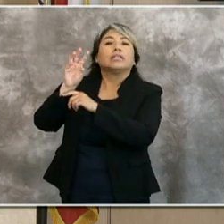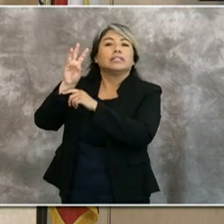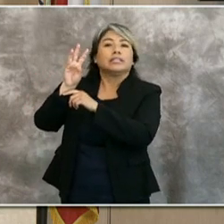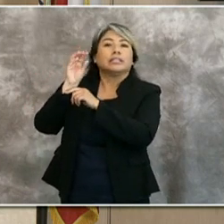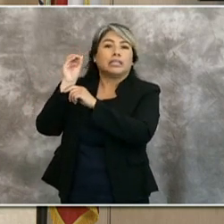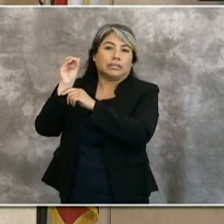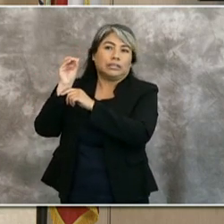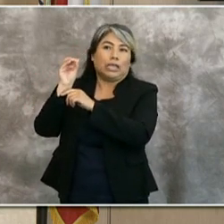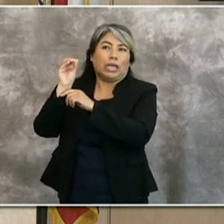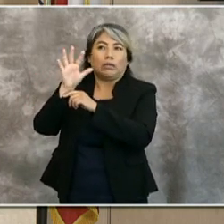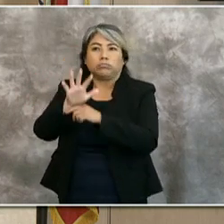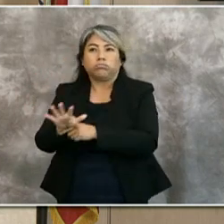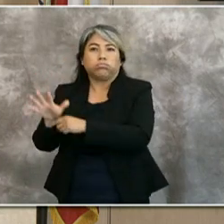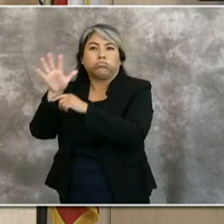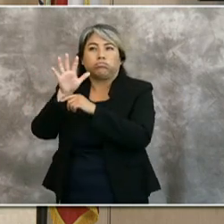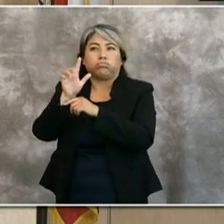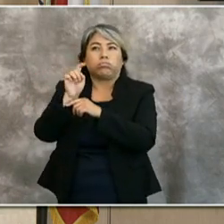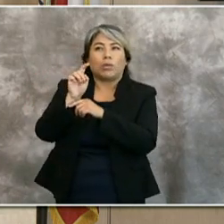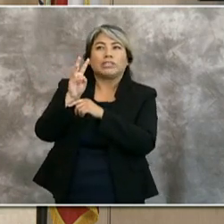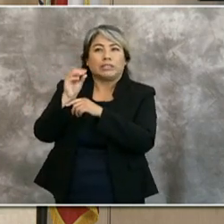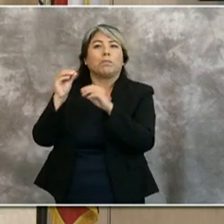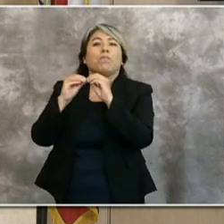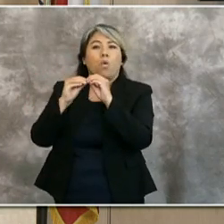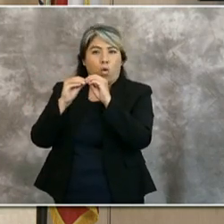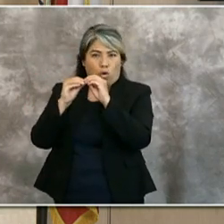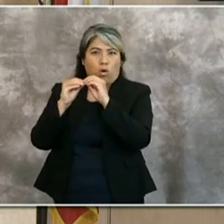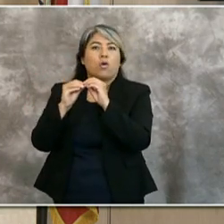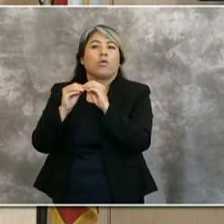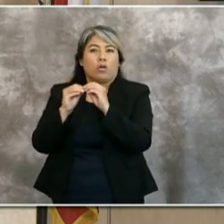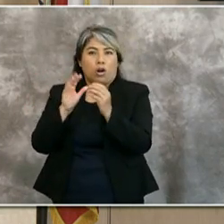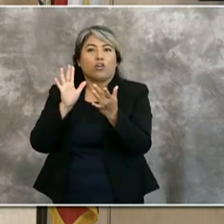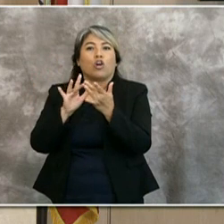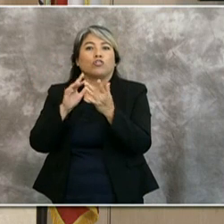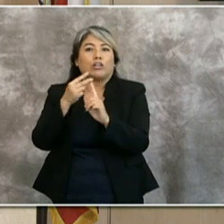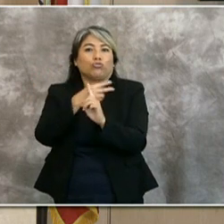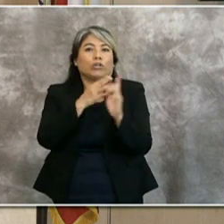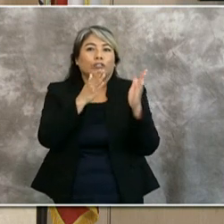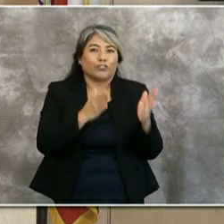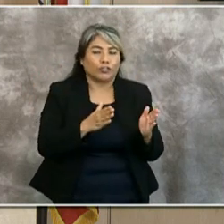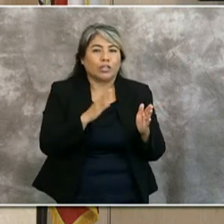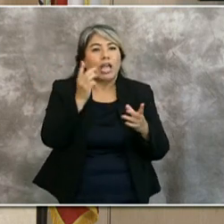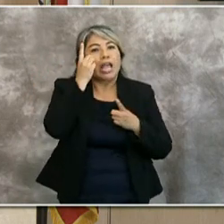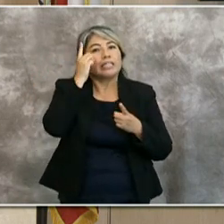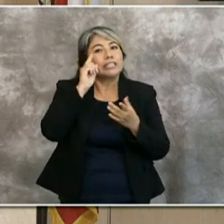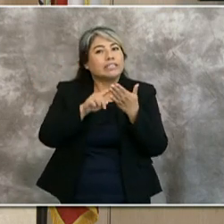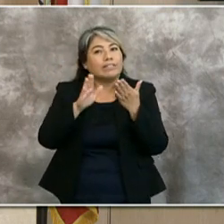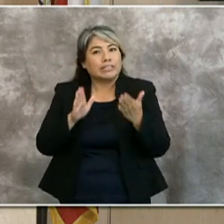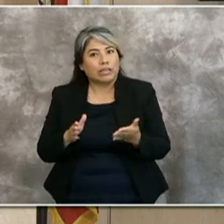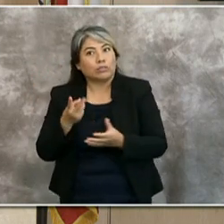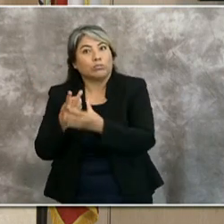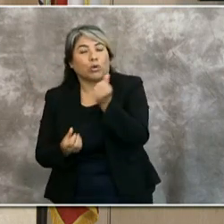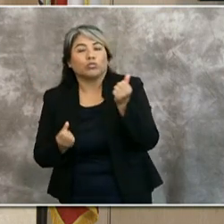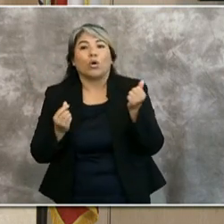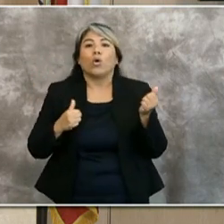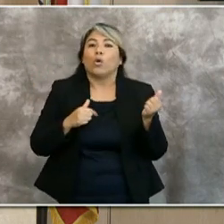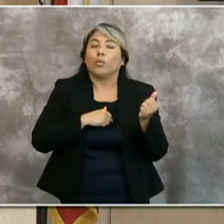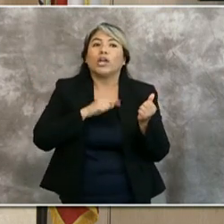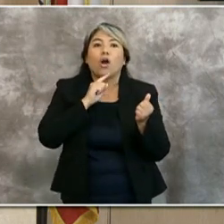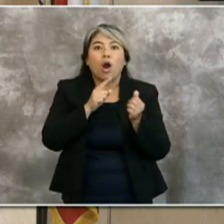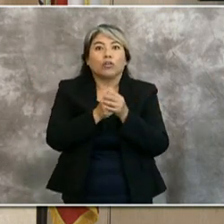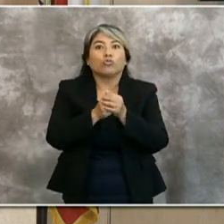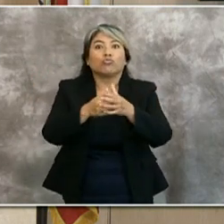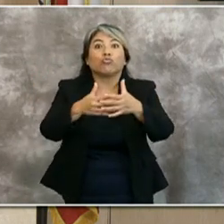160, about 160 more contact tracers and disease investigators. So we are